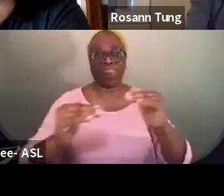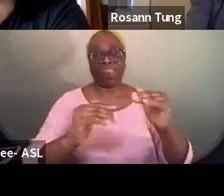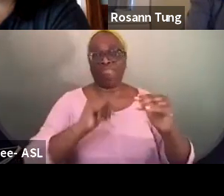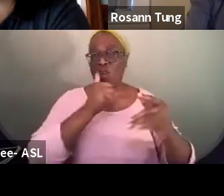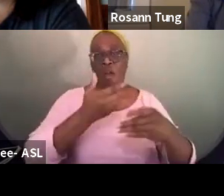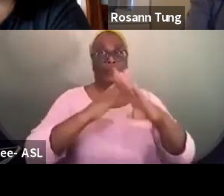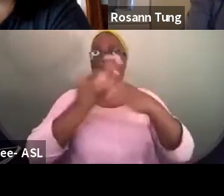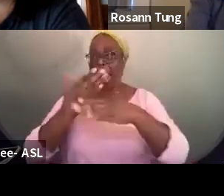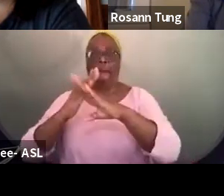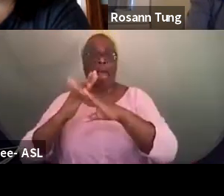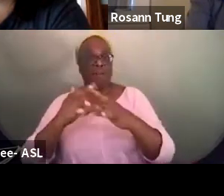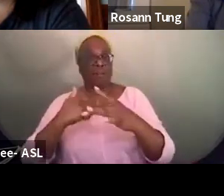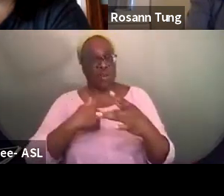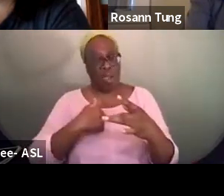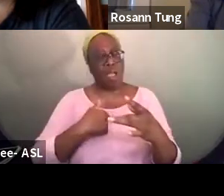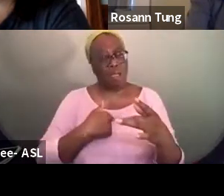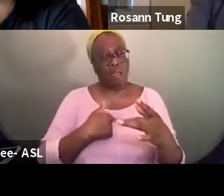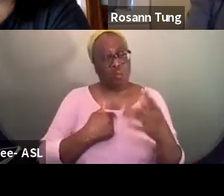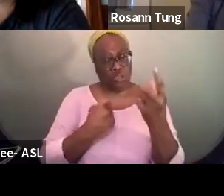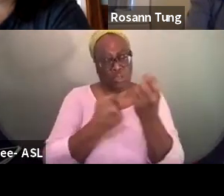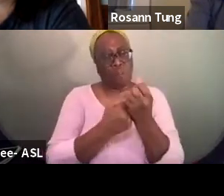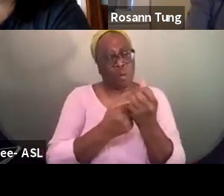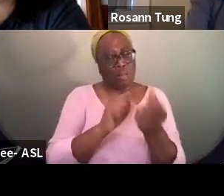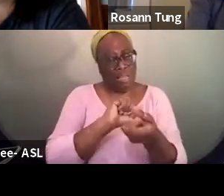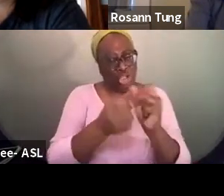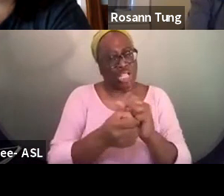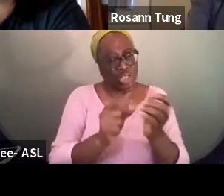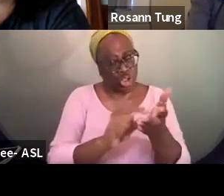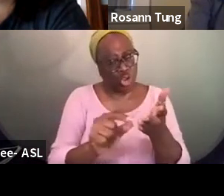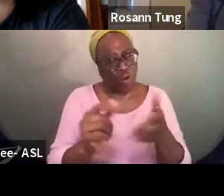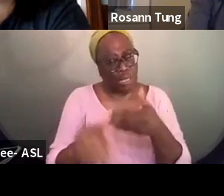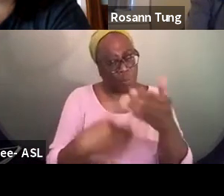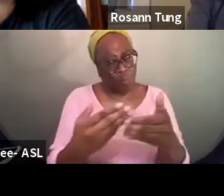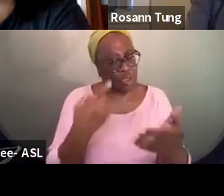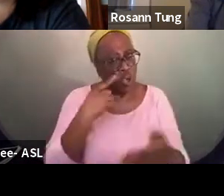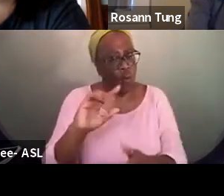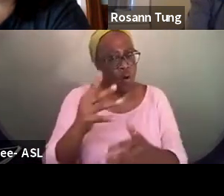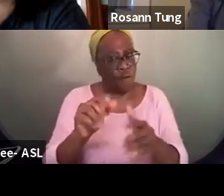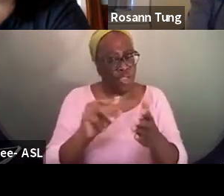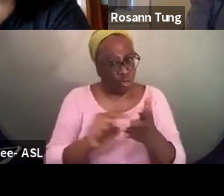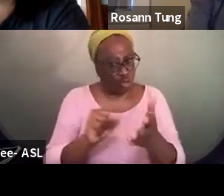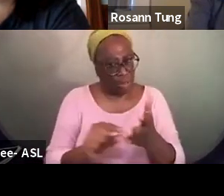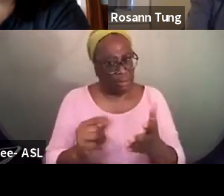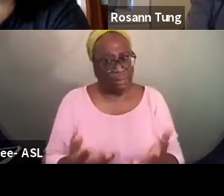in the grading procedures for 5th grade as a result. And I think, if I may,